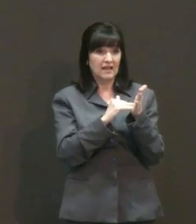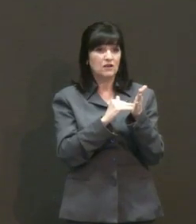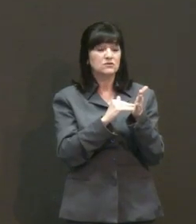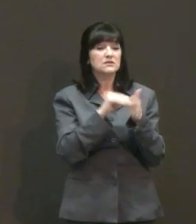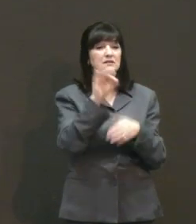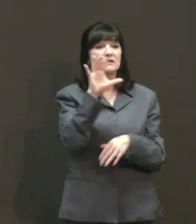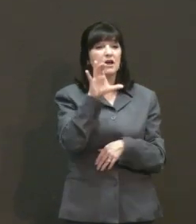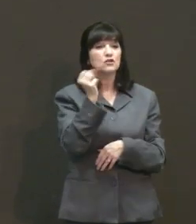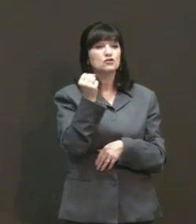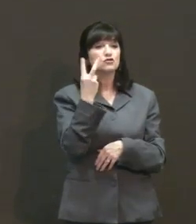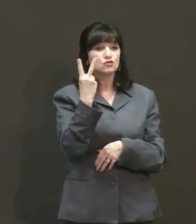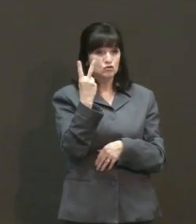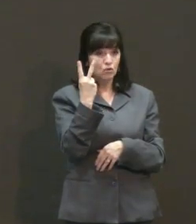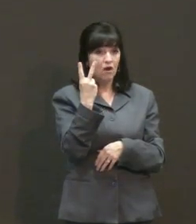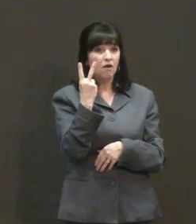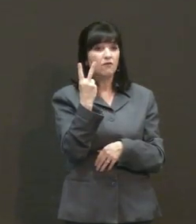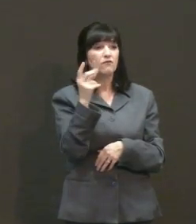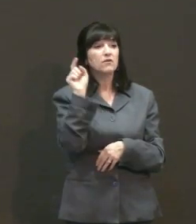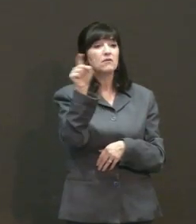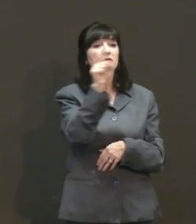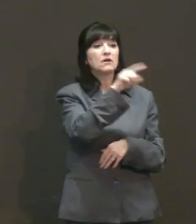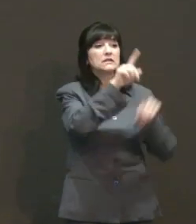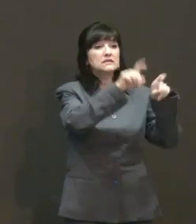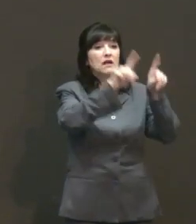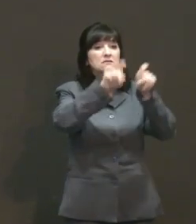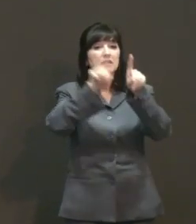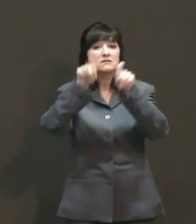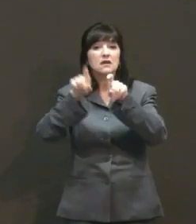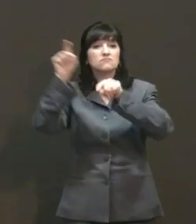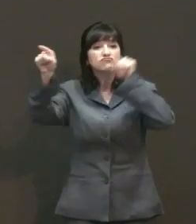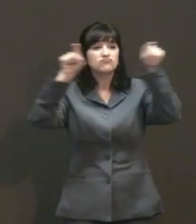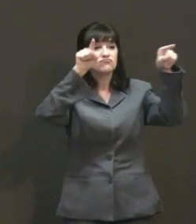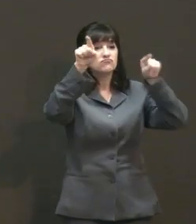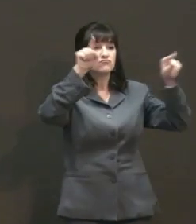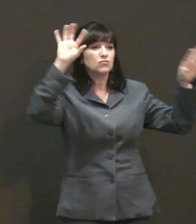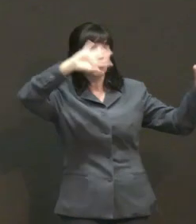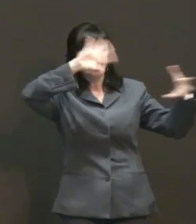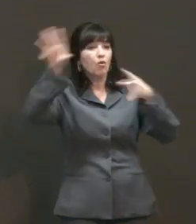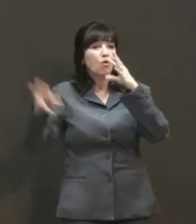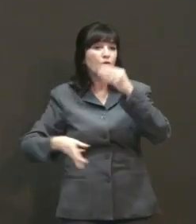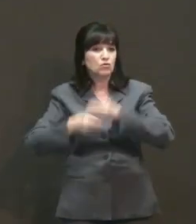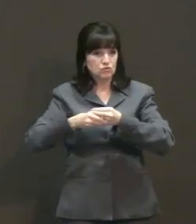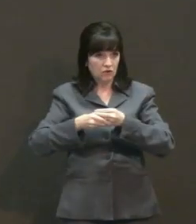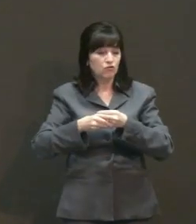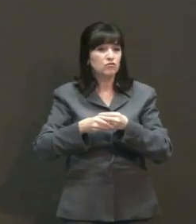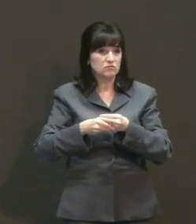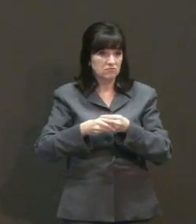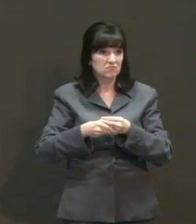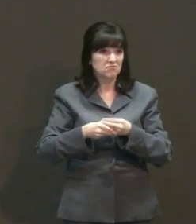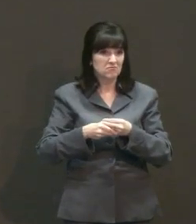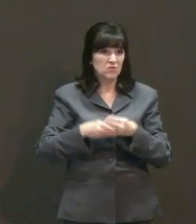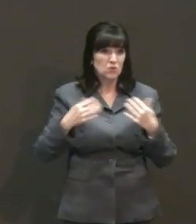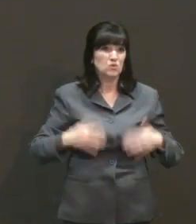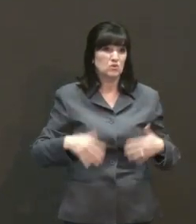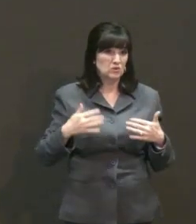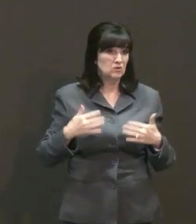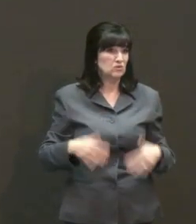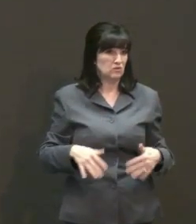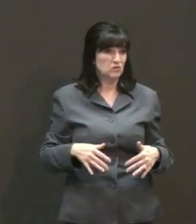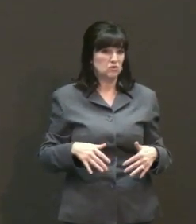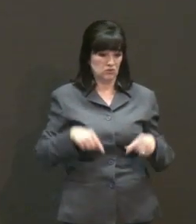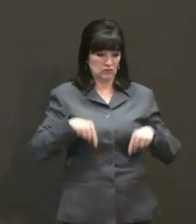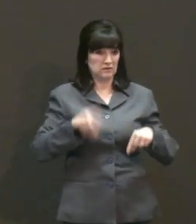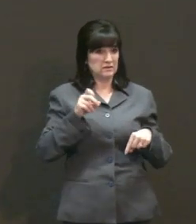10,912 samples that have been collected and tested at those sites, which is really great